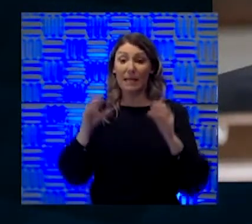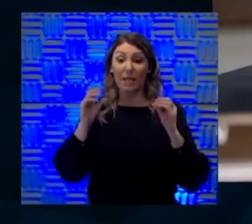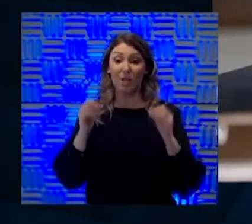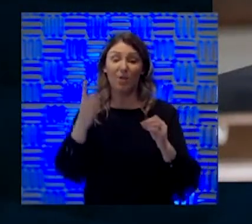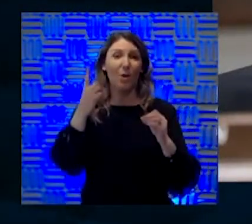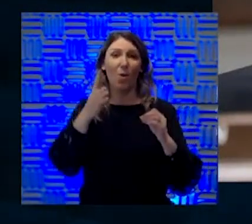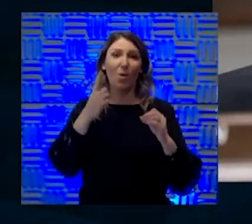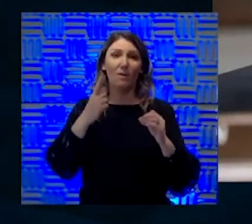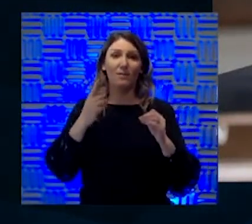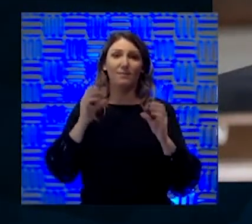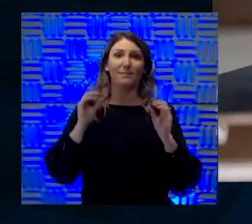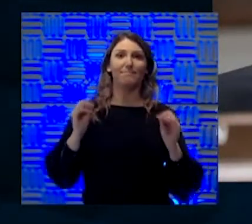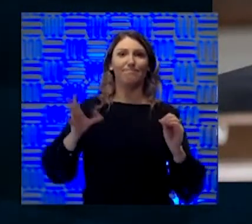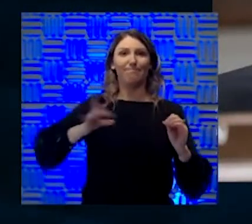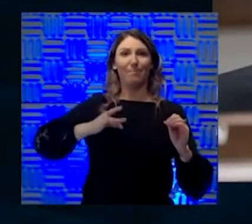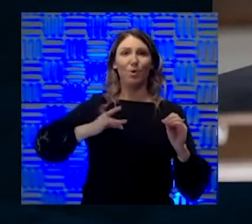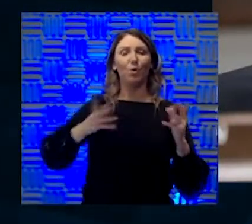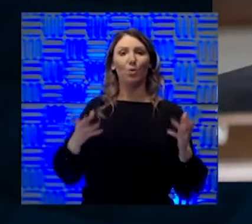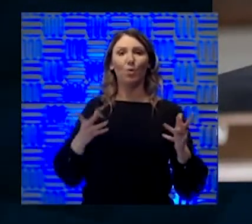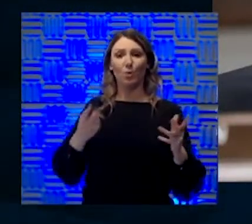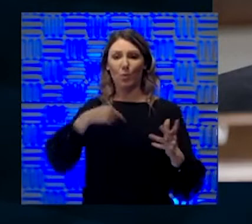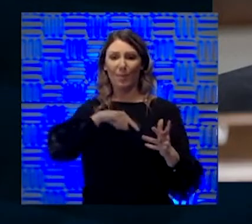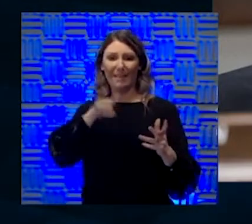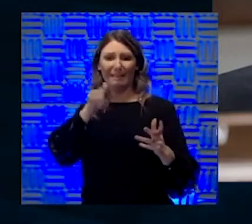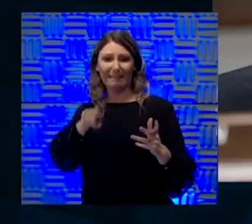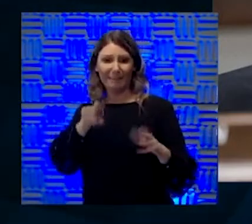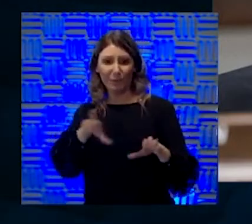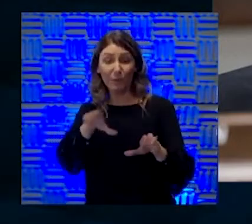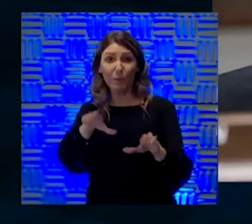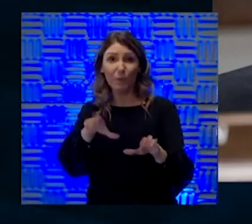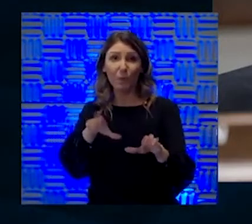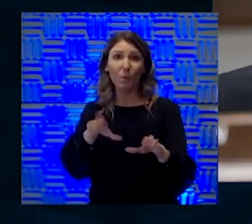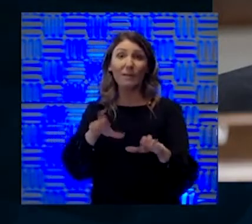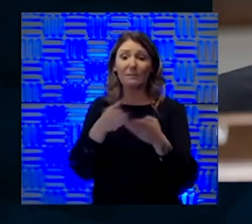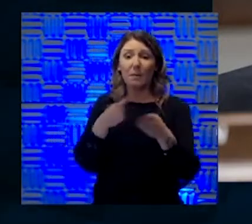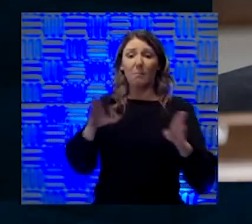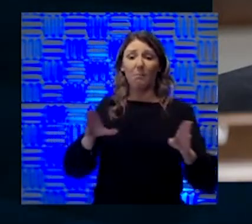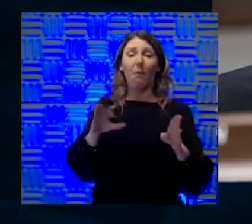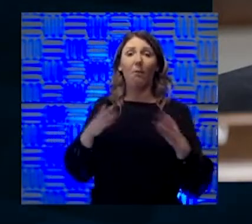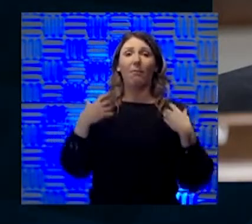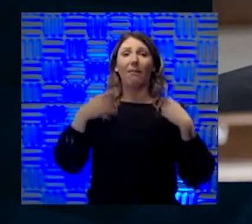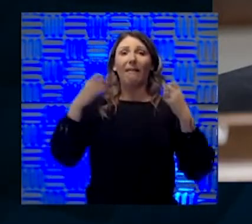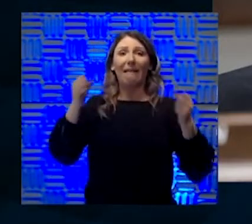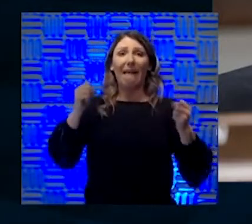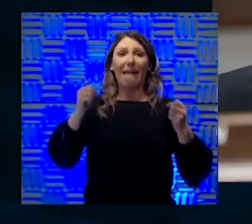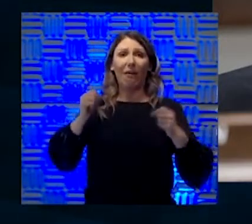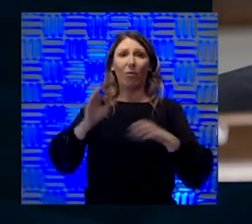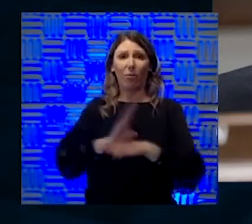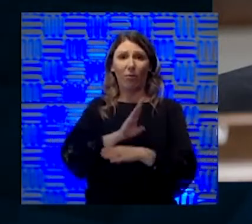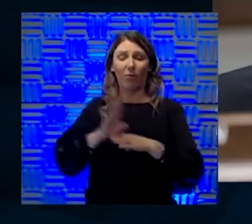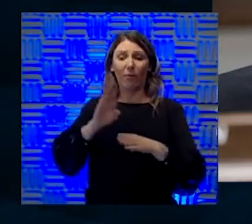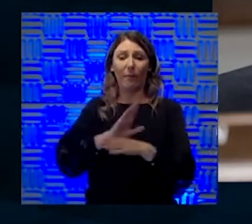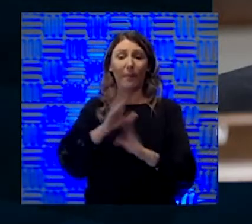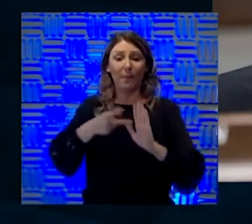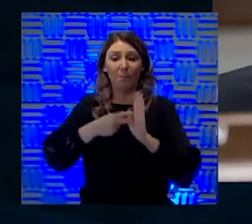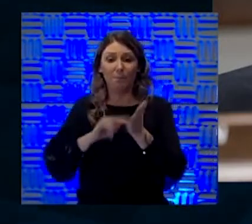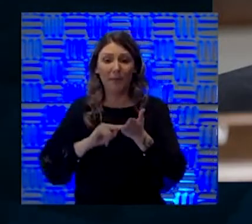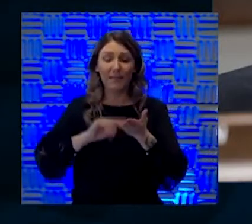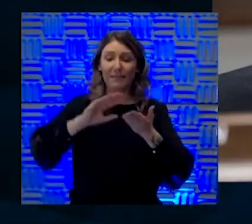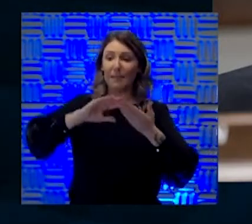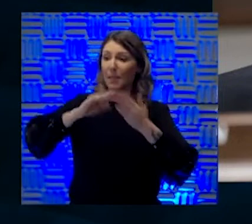one of the things that we need to invest in is our public health infrastructure, meaning community health centers and county health